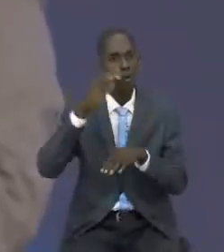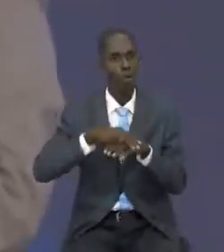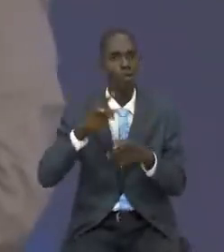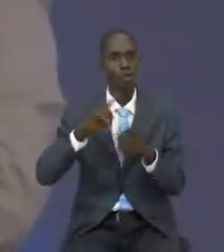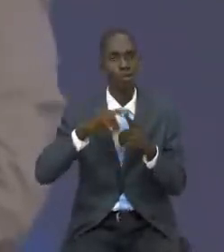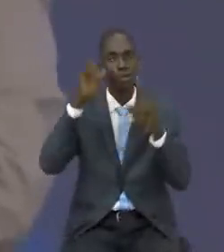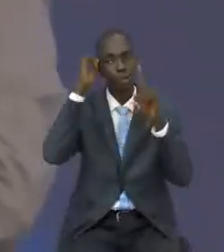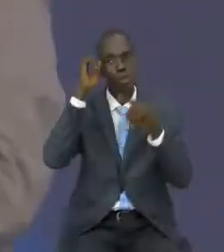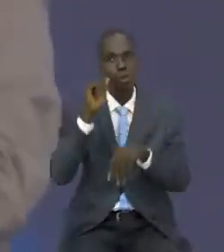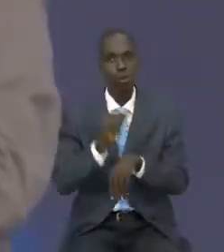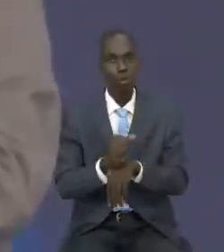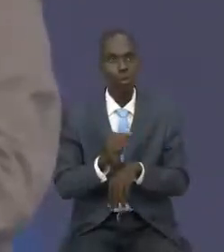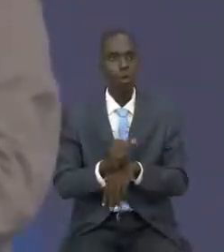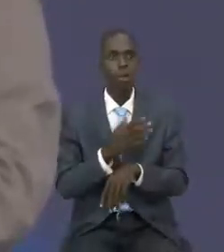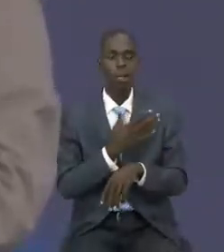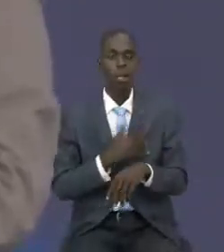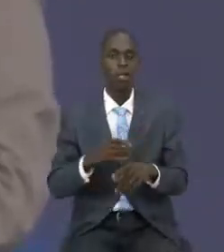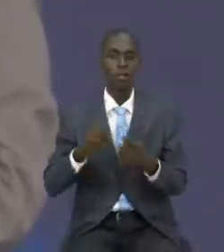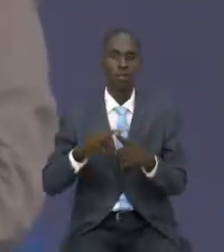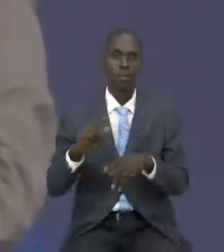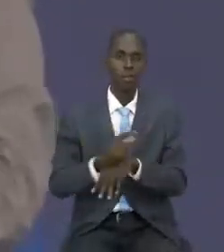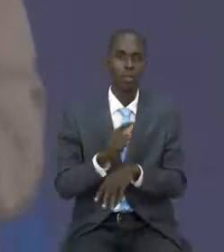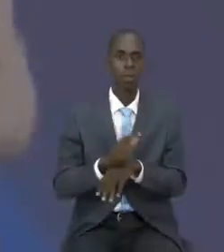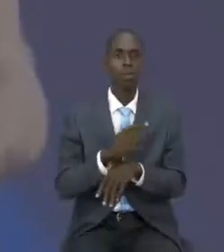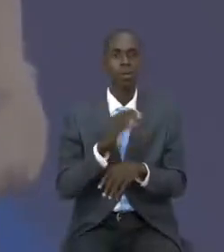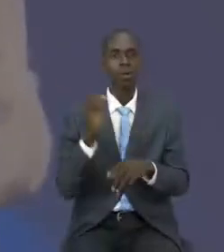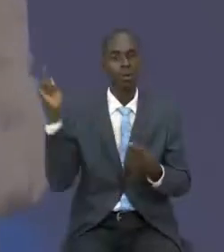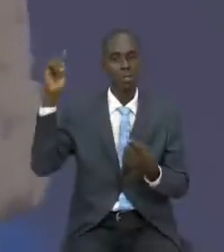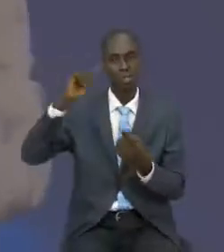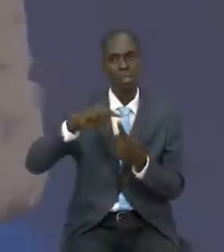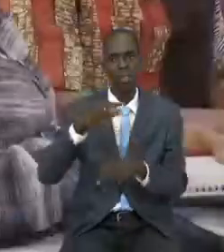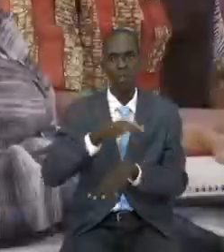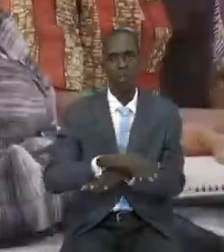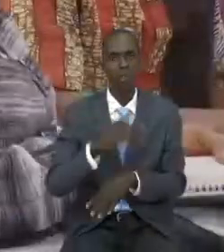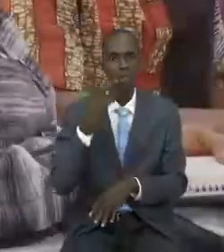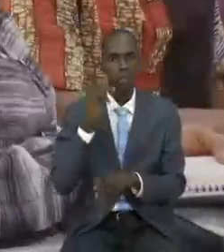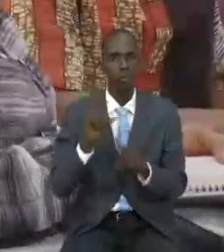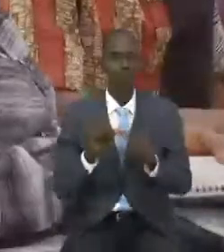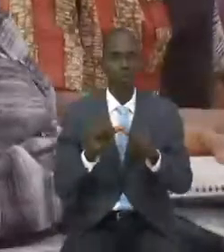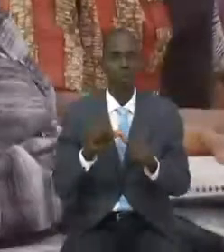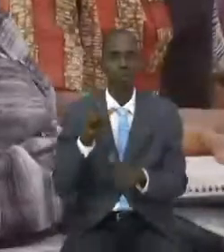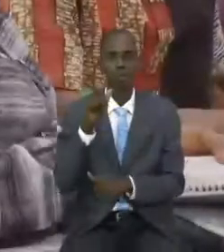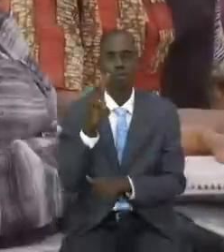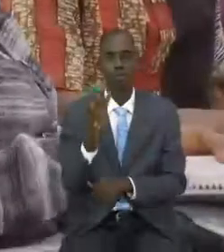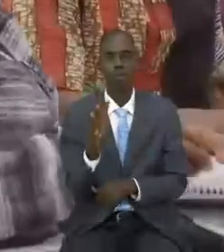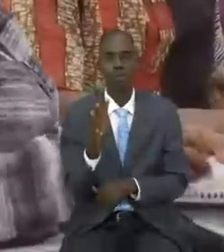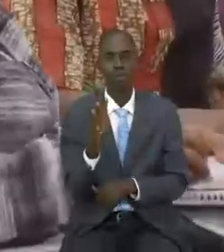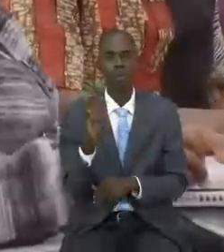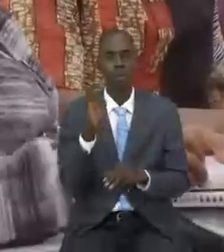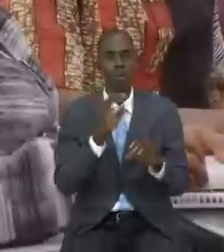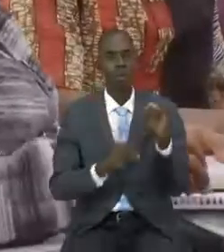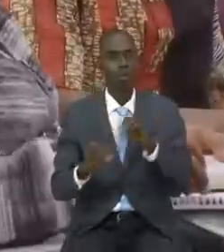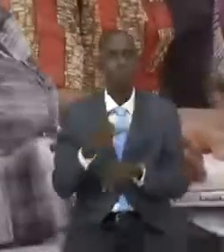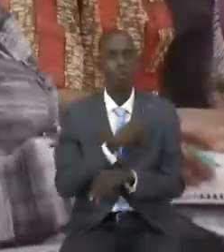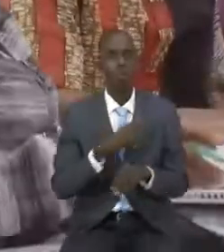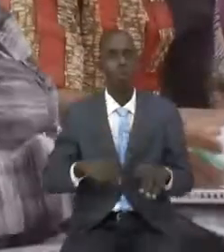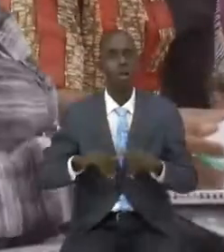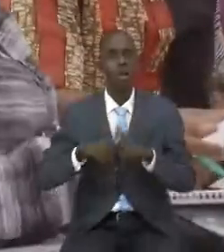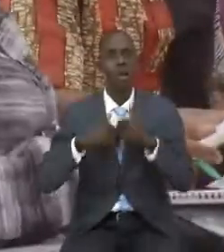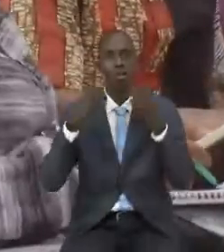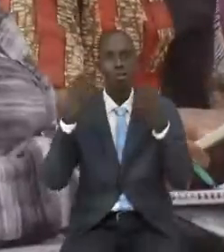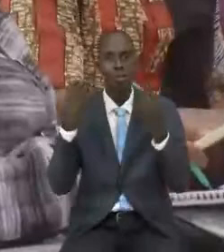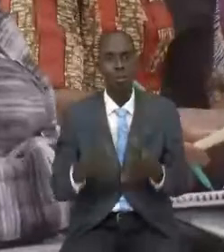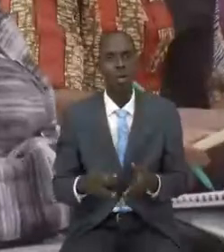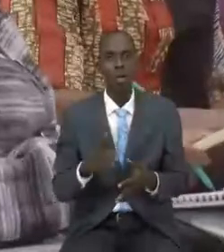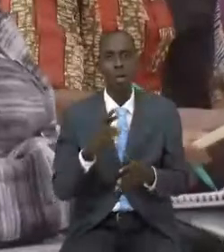the evening. Look at verse 24. In verse 24, O Lord, how manifold are thy works